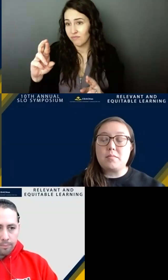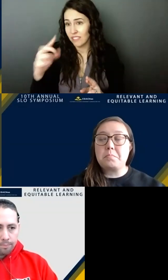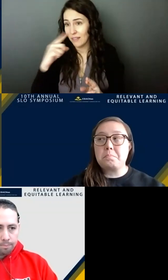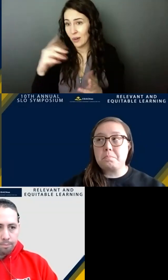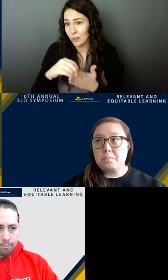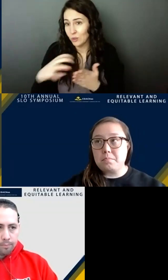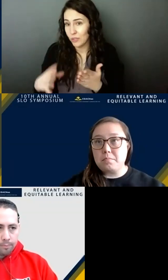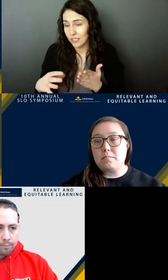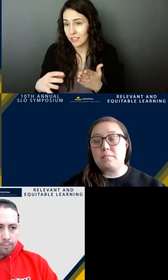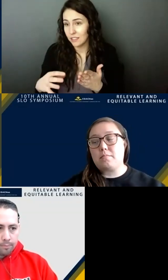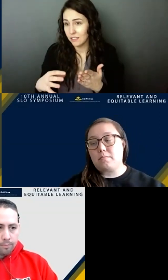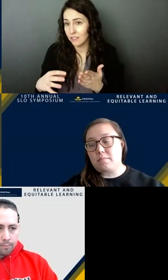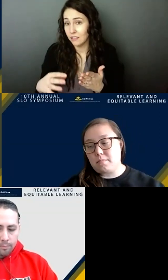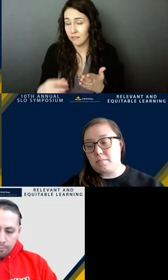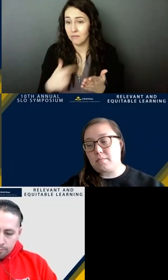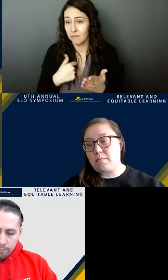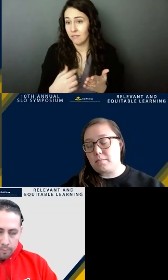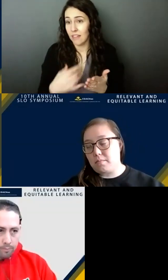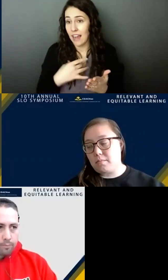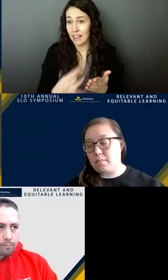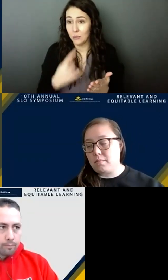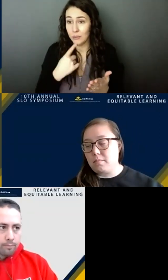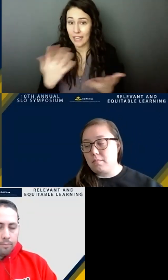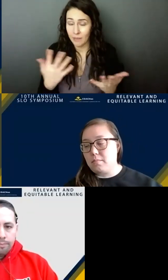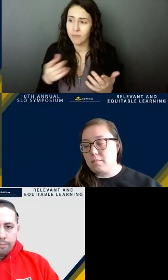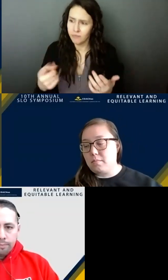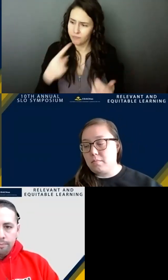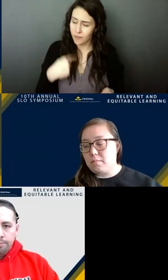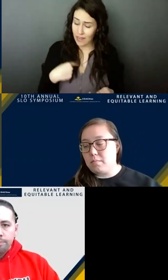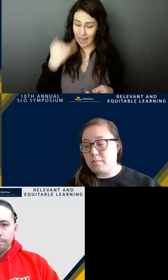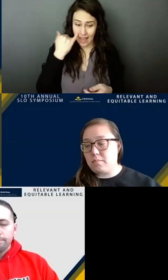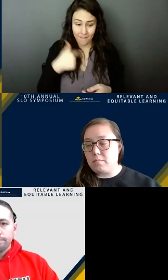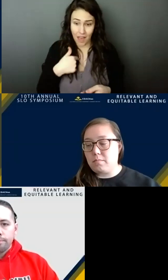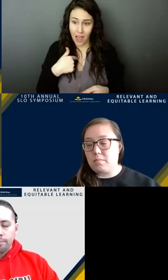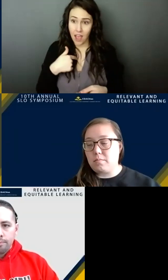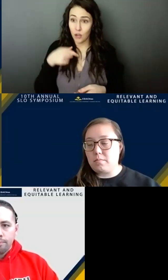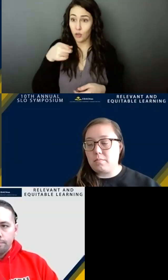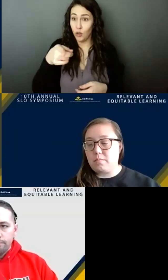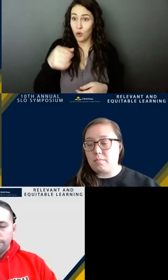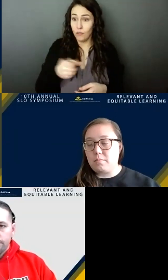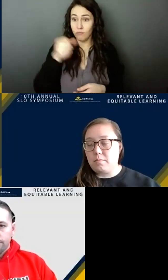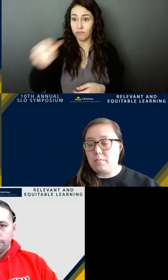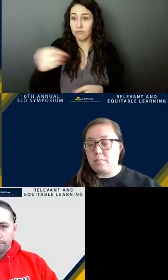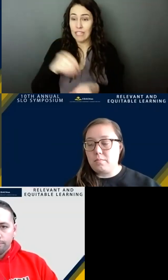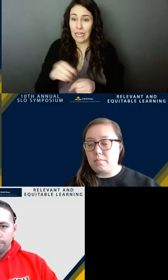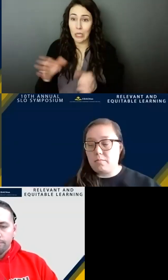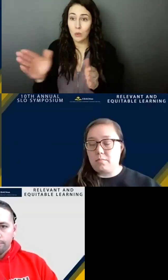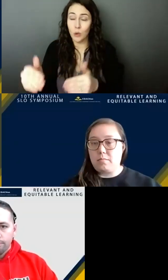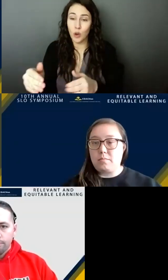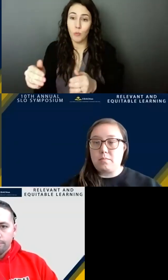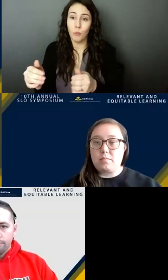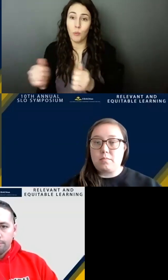for. Because what I like to say is, so you're telling me if I put you in a room with whatever n size of those people